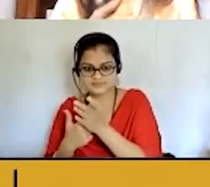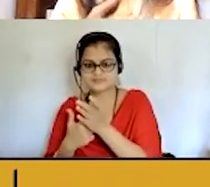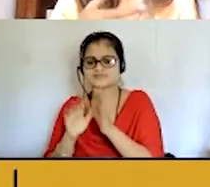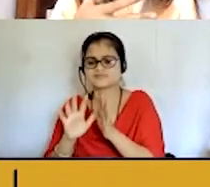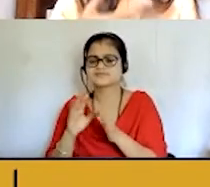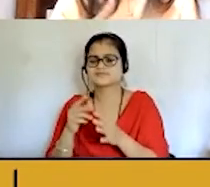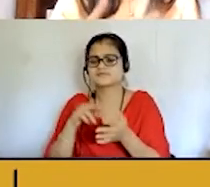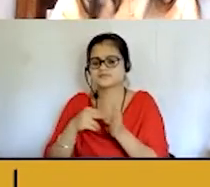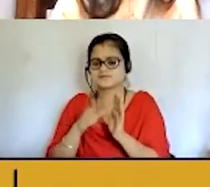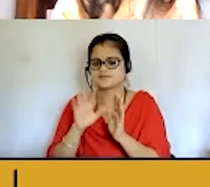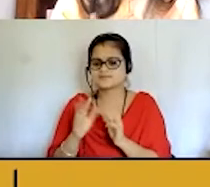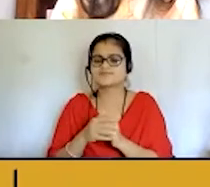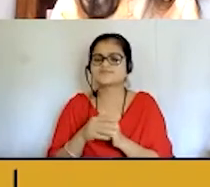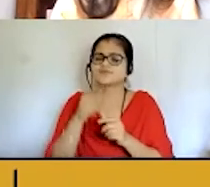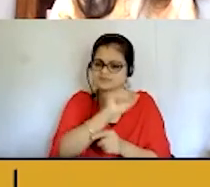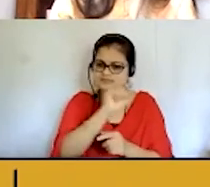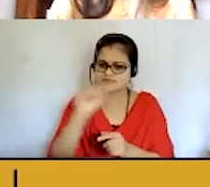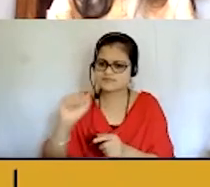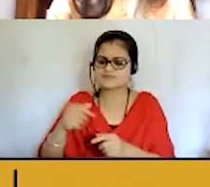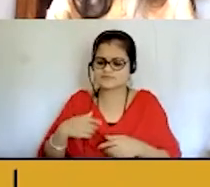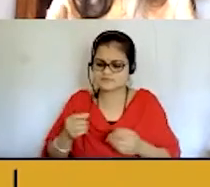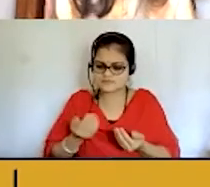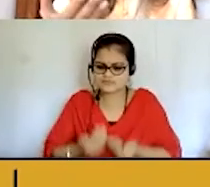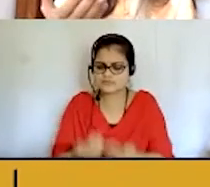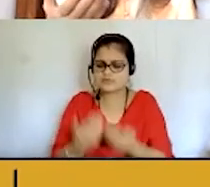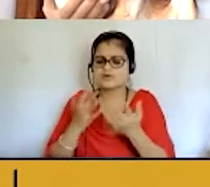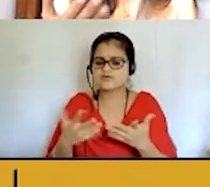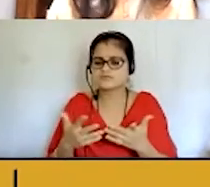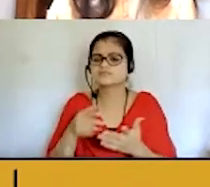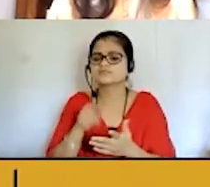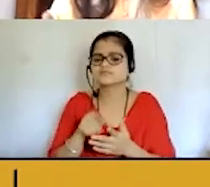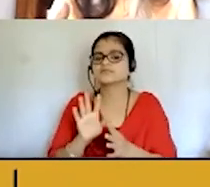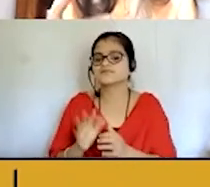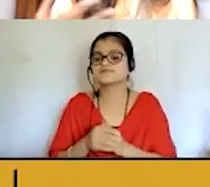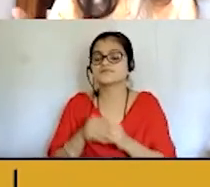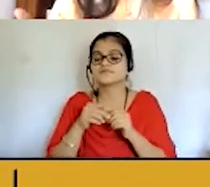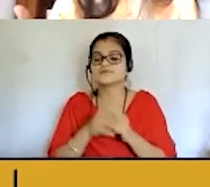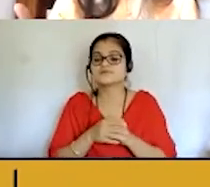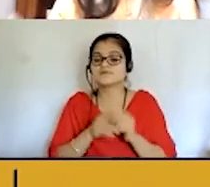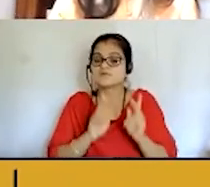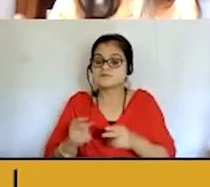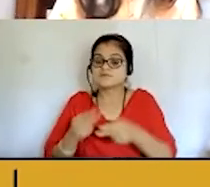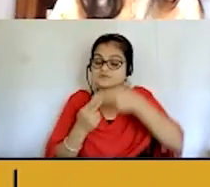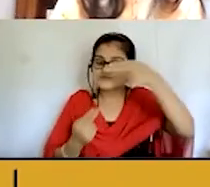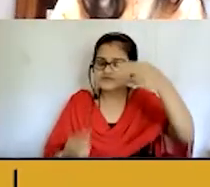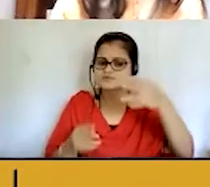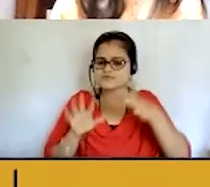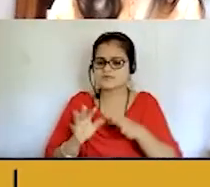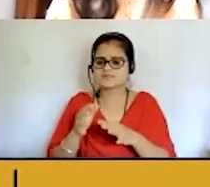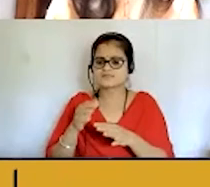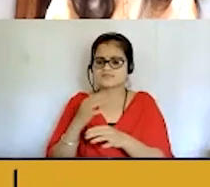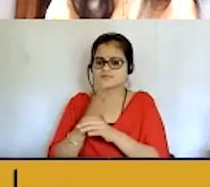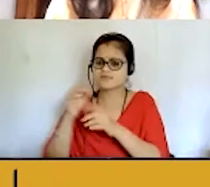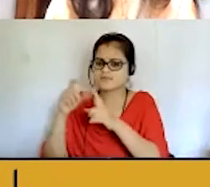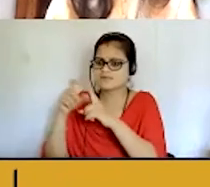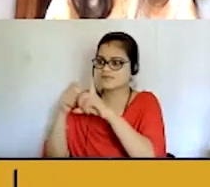and there are many stories about their origins. One of the most common is how they came into being to help the supreme goddess